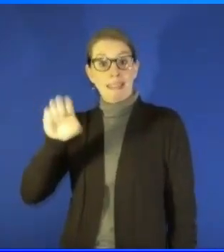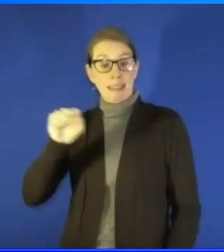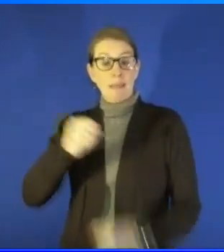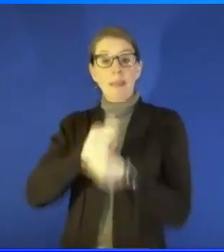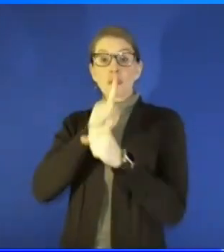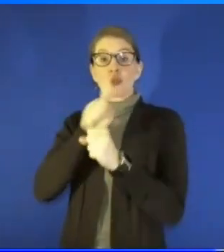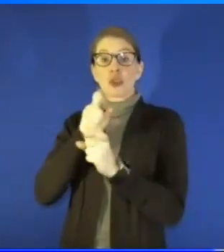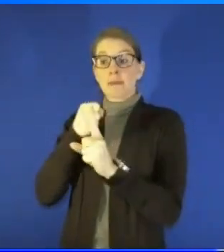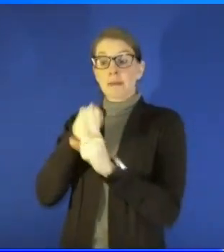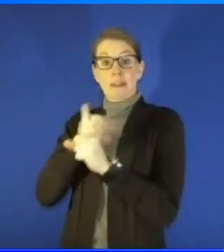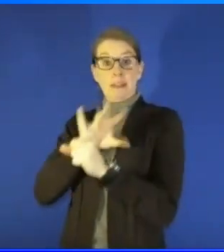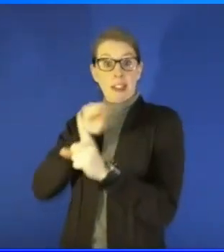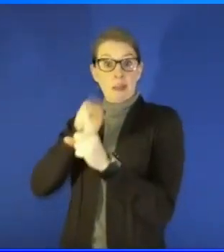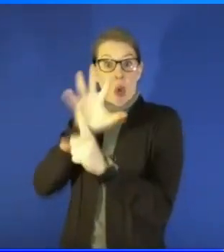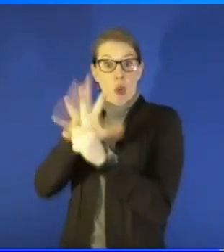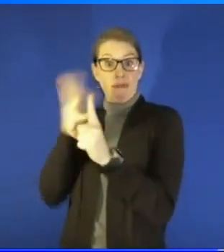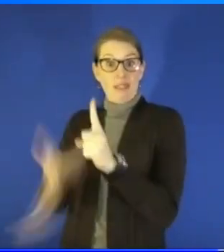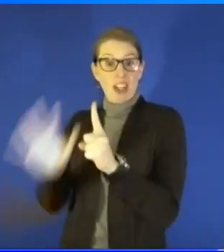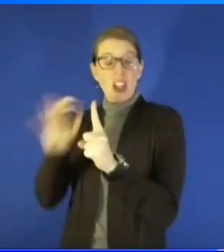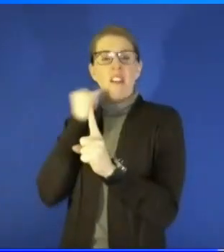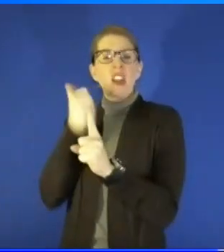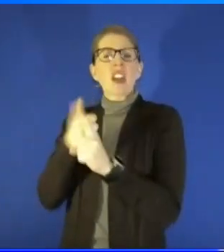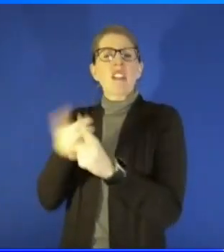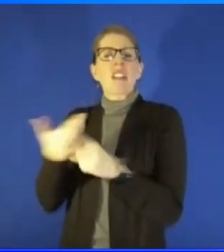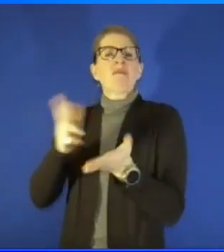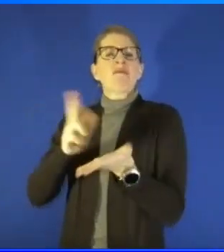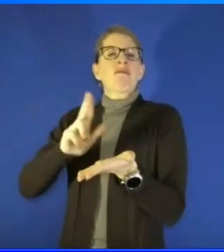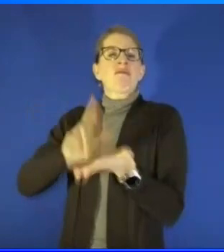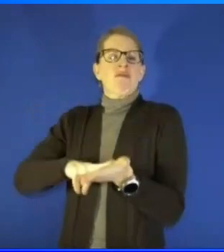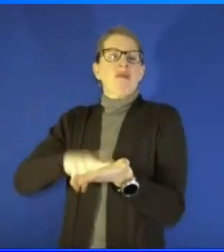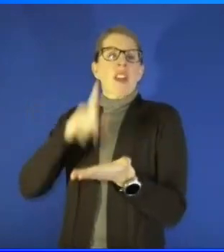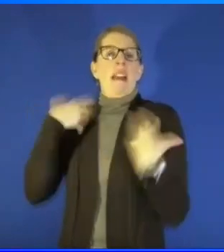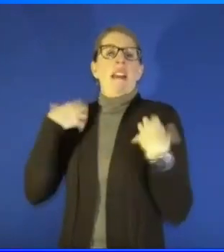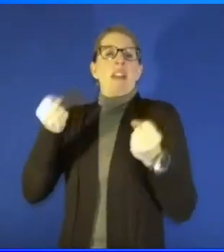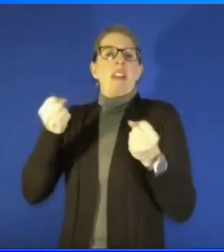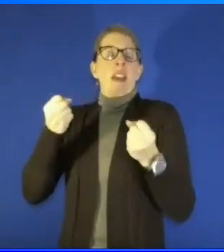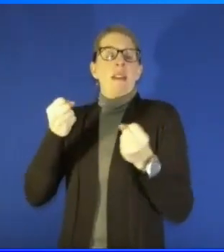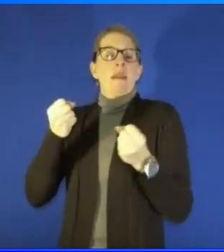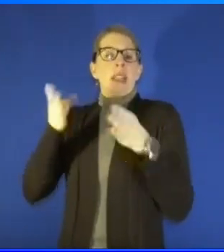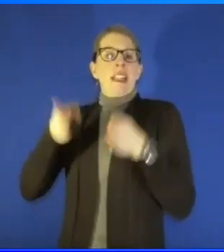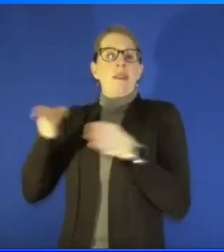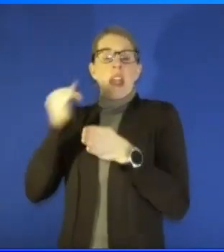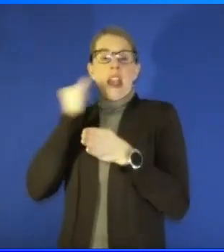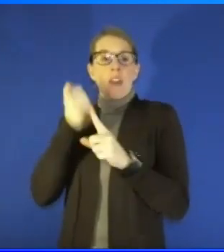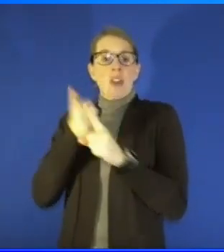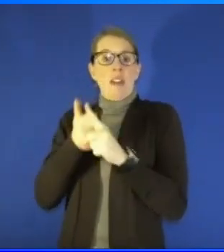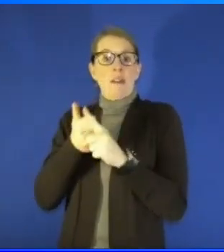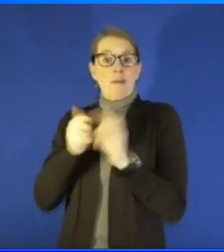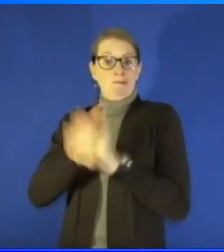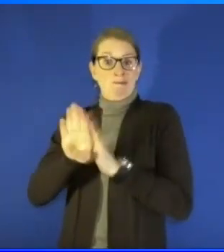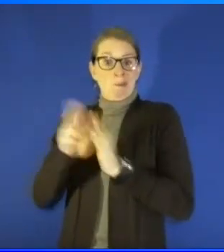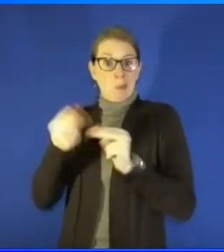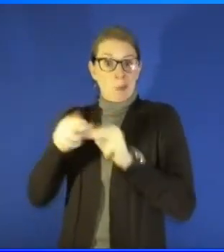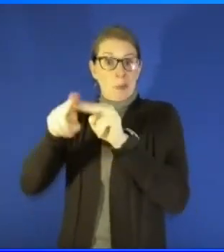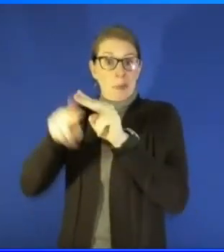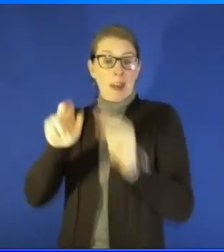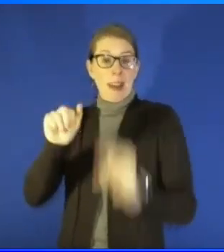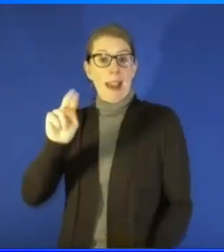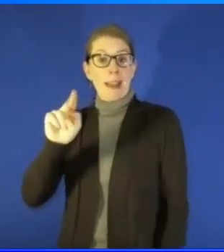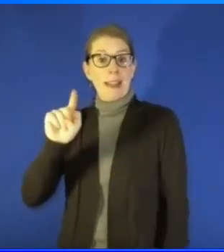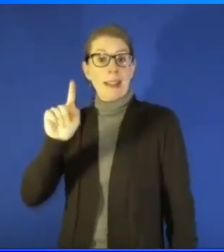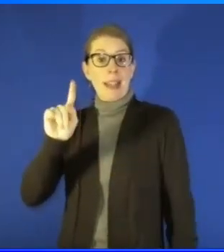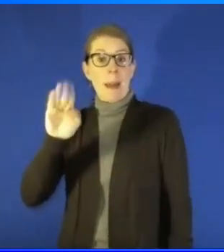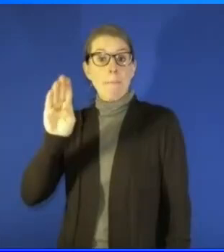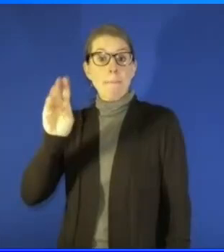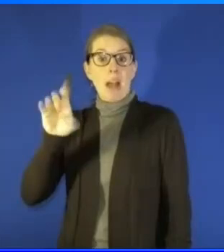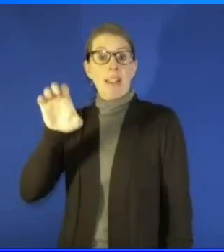a healthy individual, whether or not you have mounted antibodies or not, to test that theory as well.